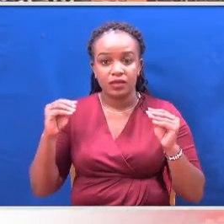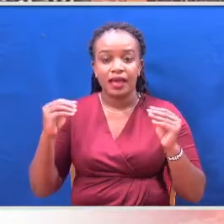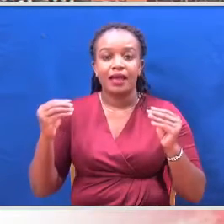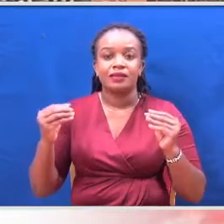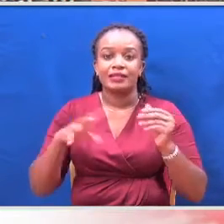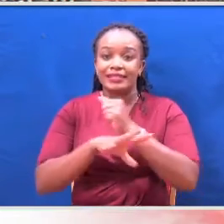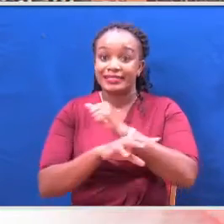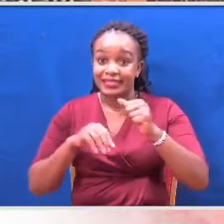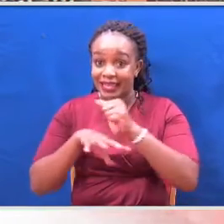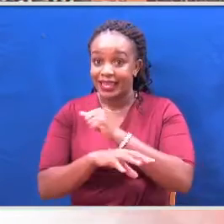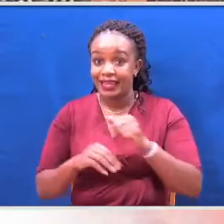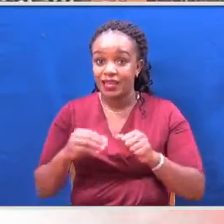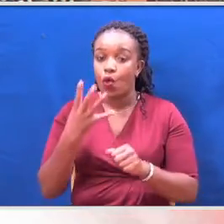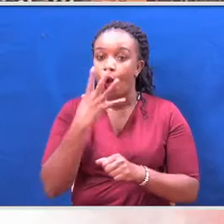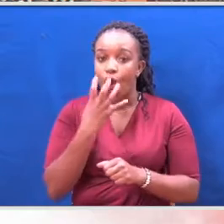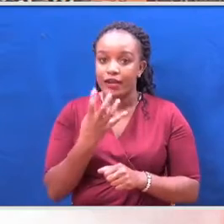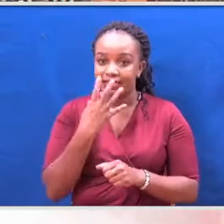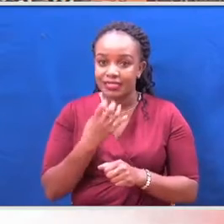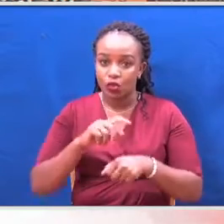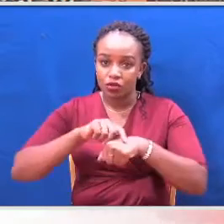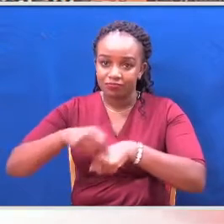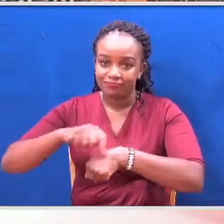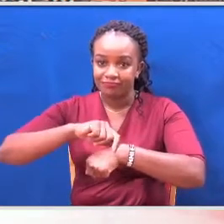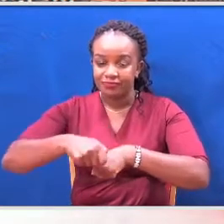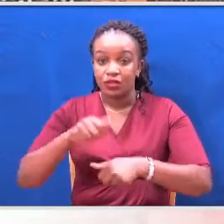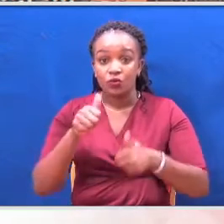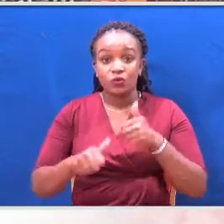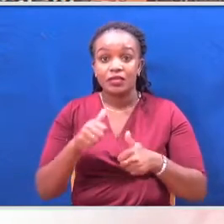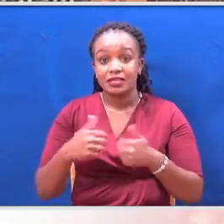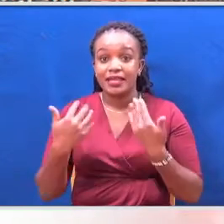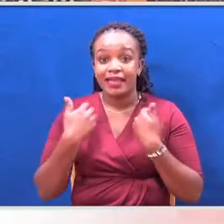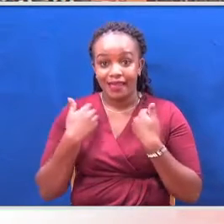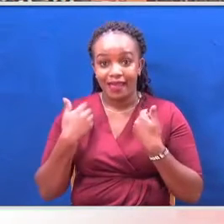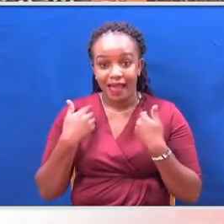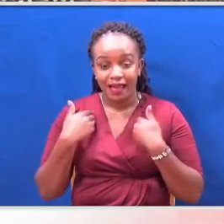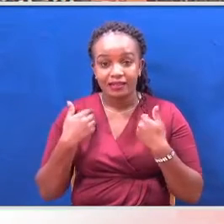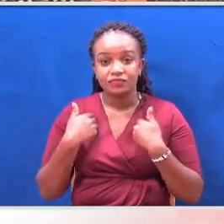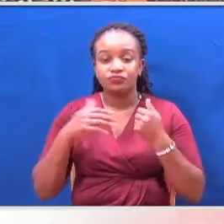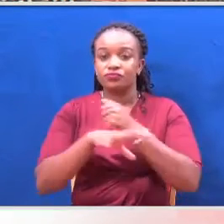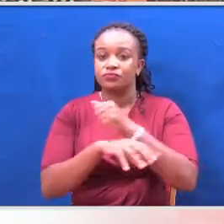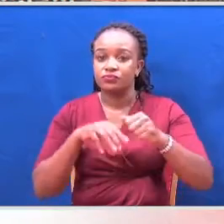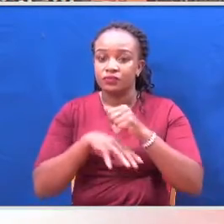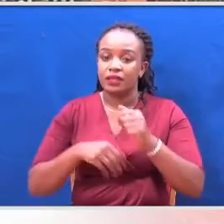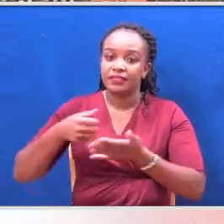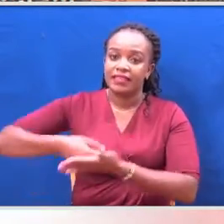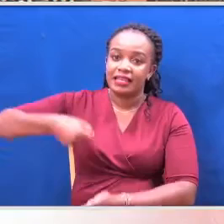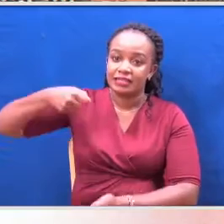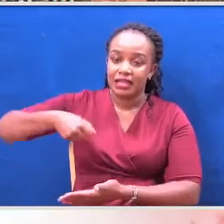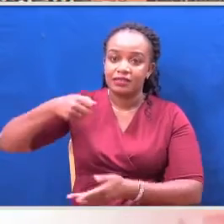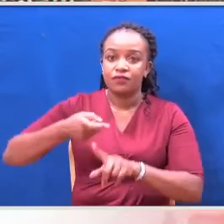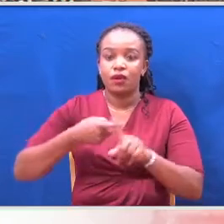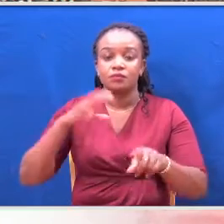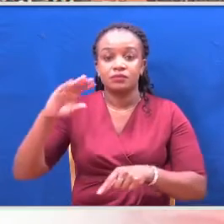he allegedly stole. The man is accused of stealing 4 sacks of oranges from one of the traders from Chaka